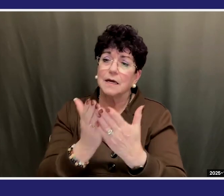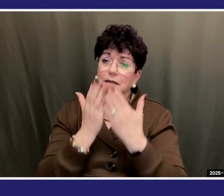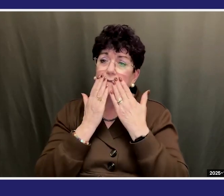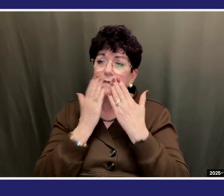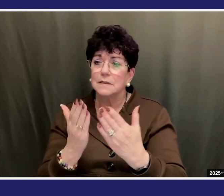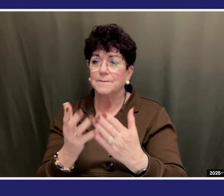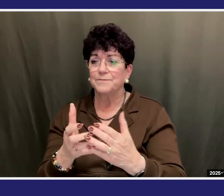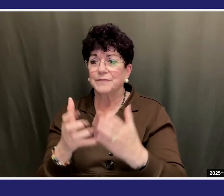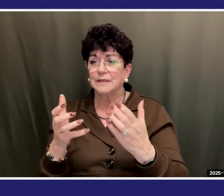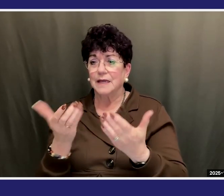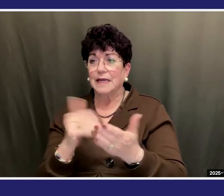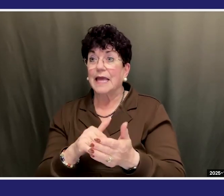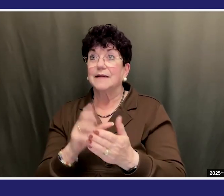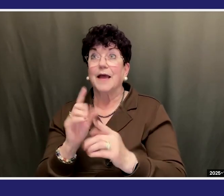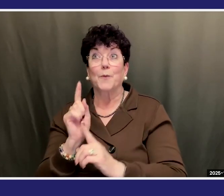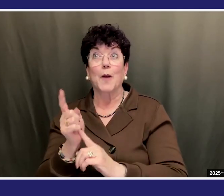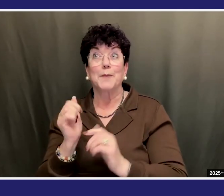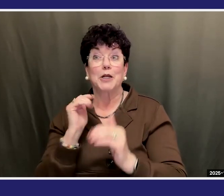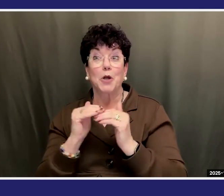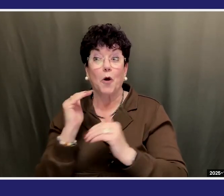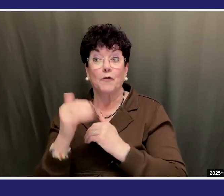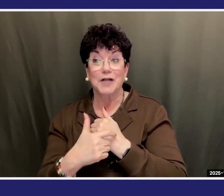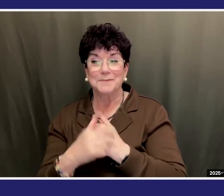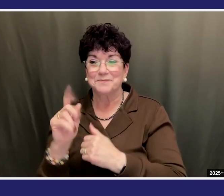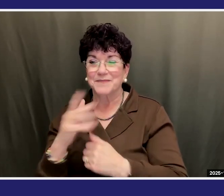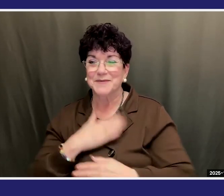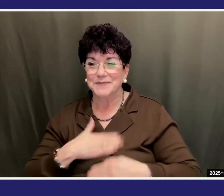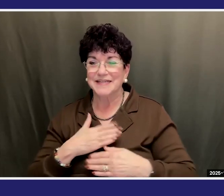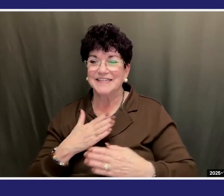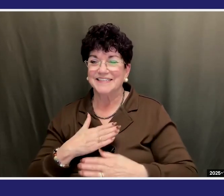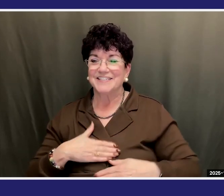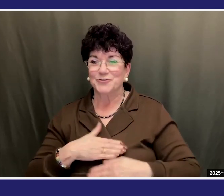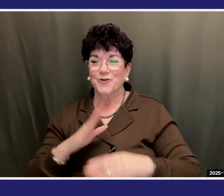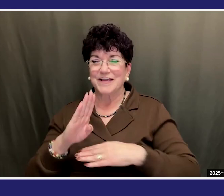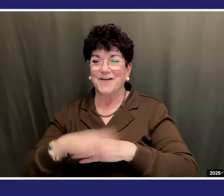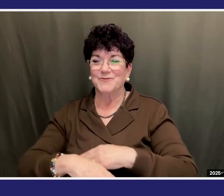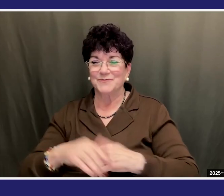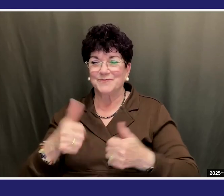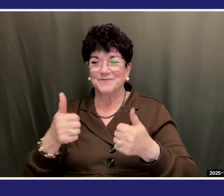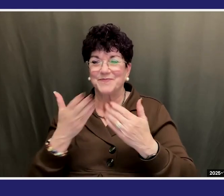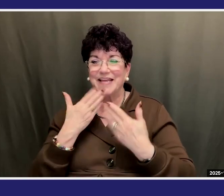and just 1 minute over. So please enjoy the rest of your day. Thank you.